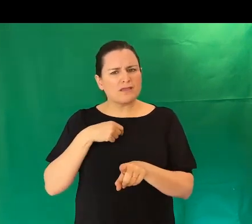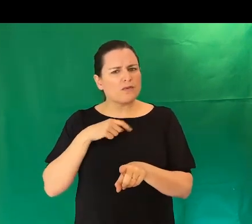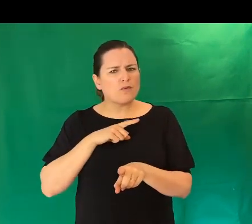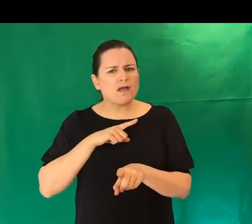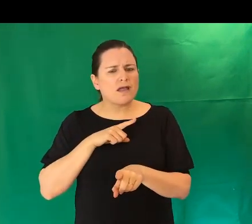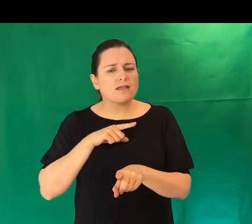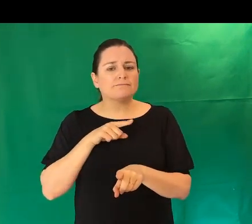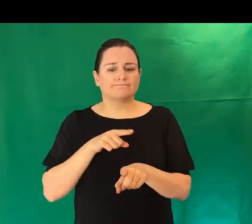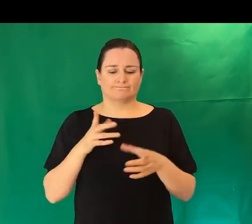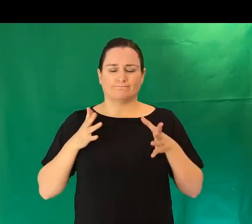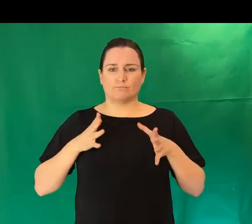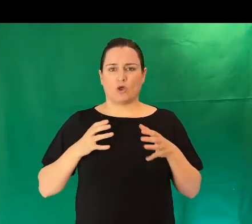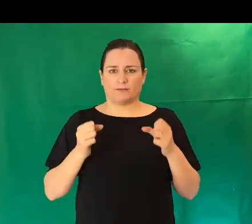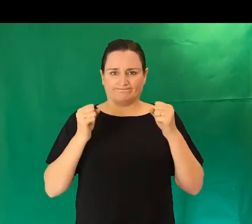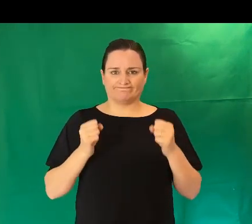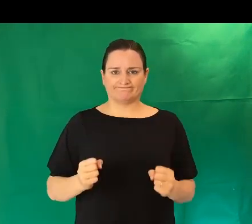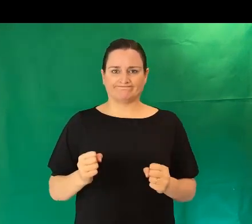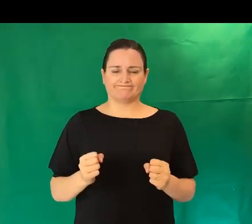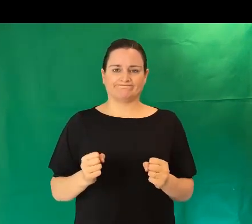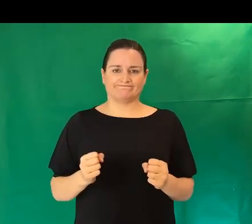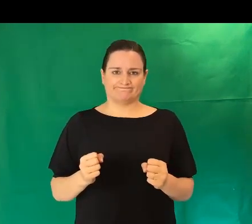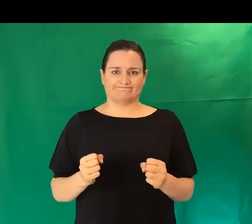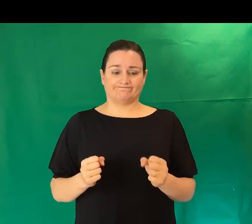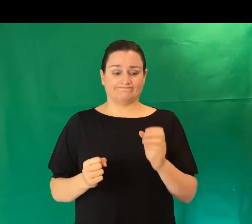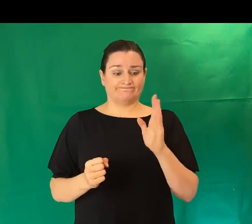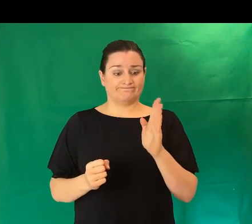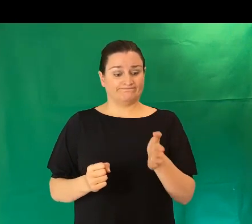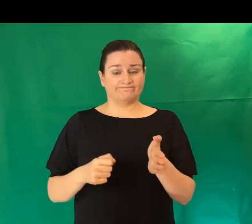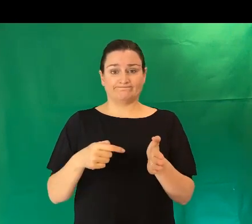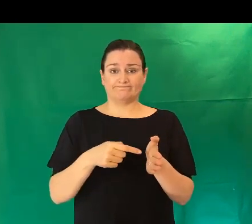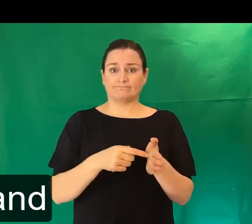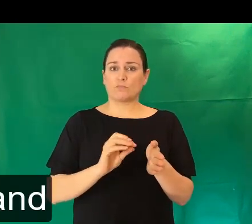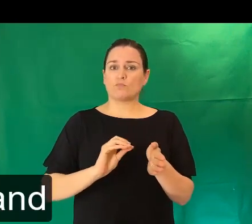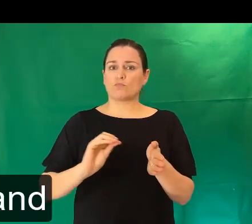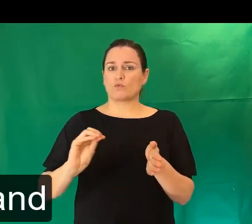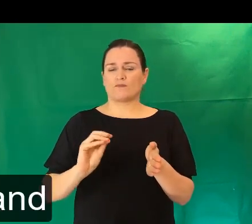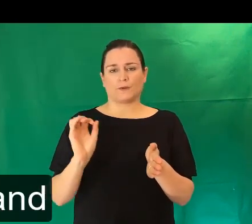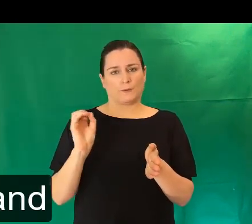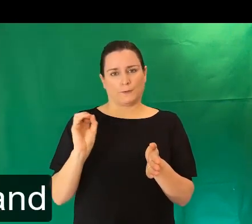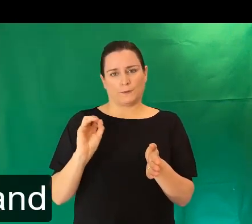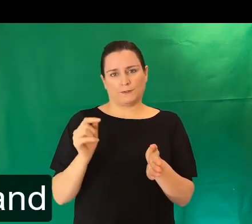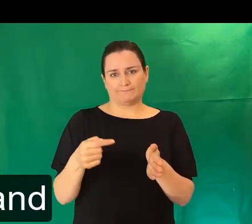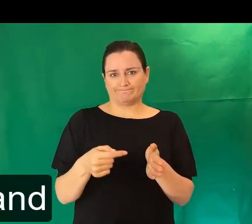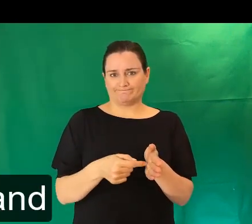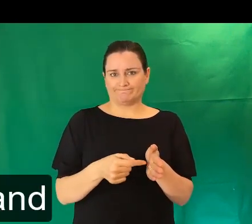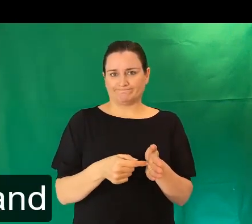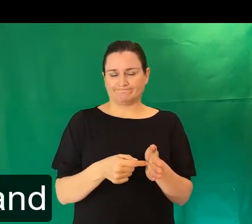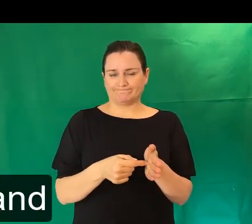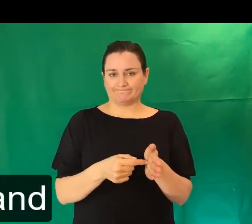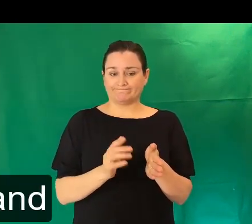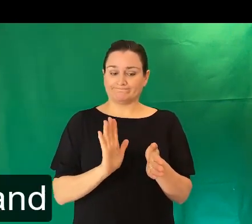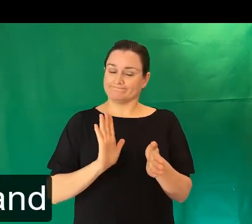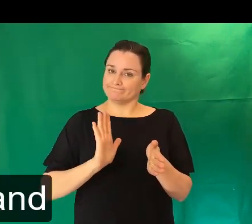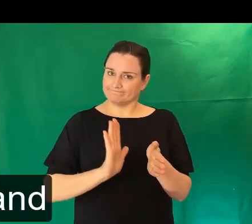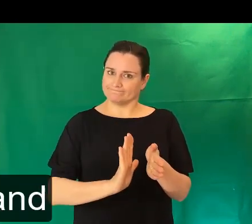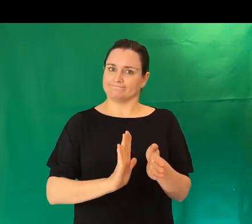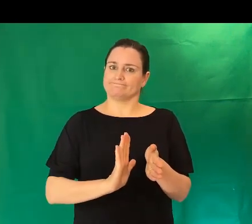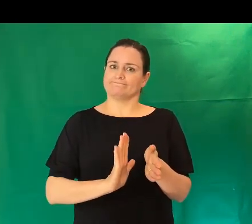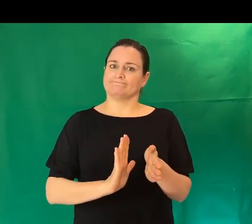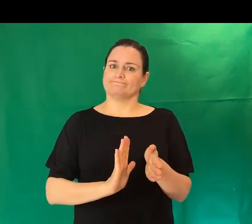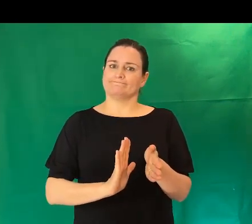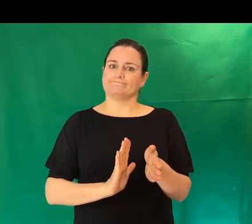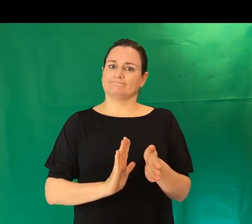case? It is because it is body anchored. The one hand, the non-moving hand, the non-dominant